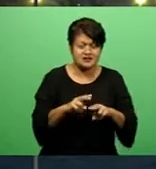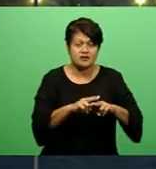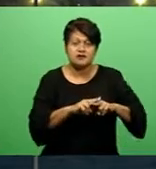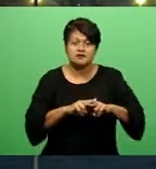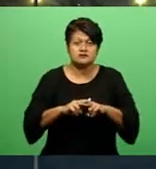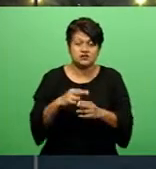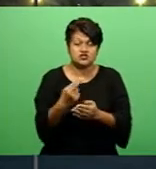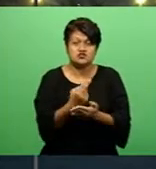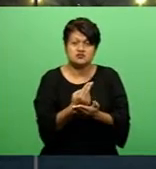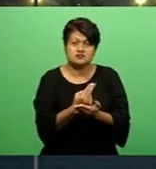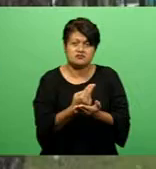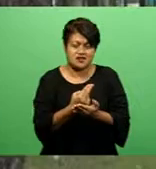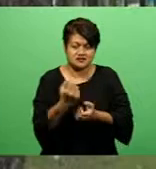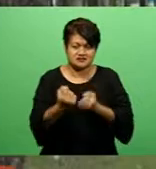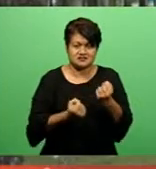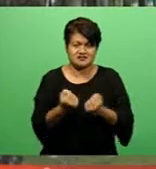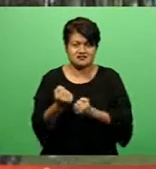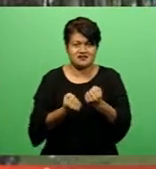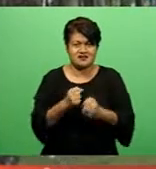Association members.